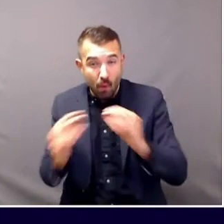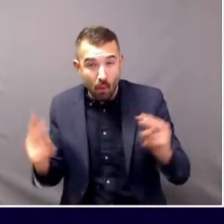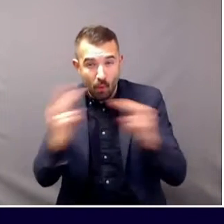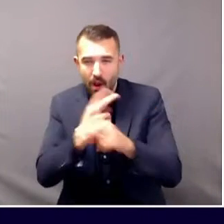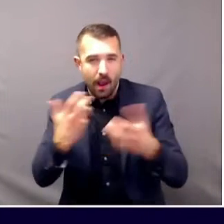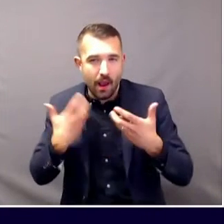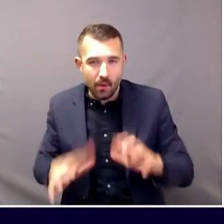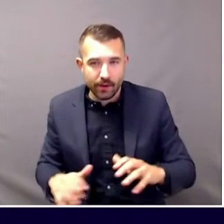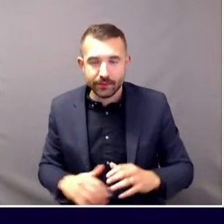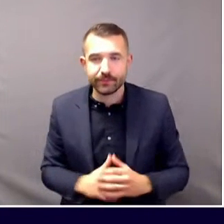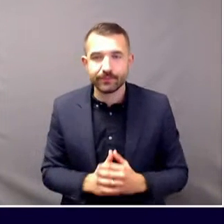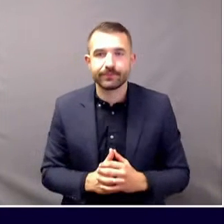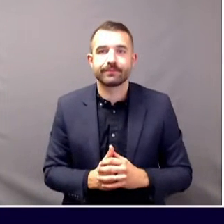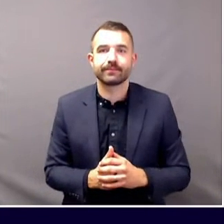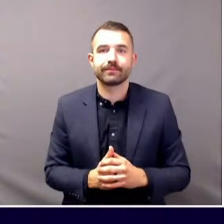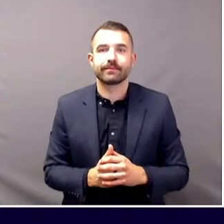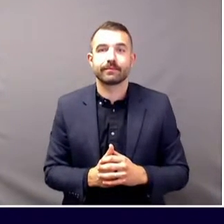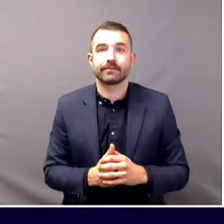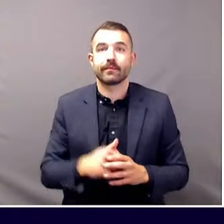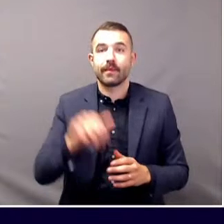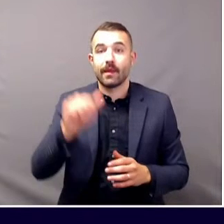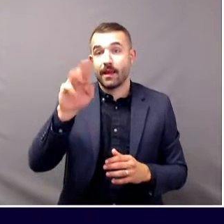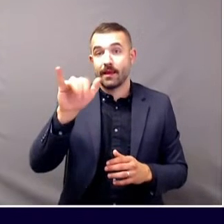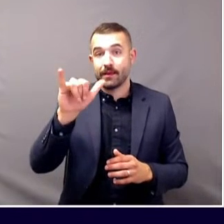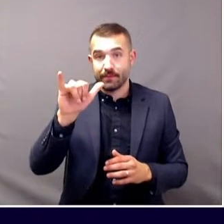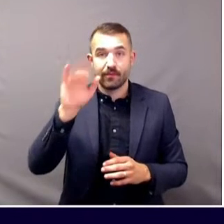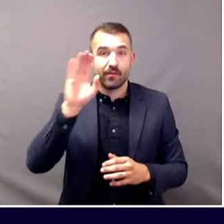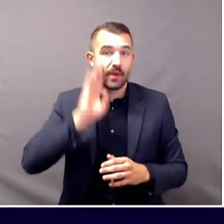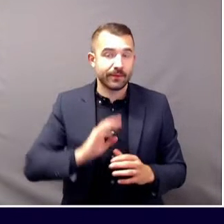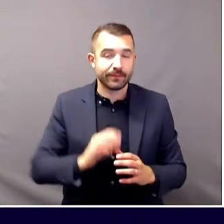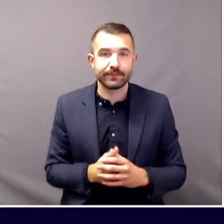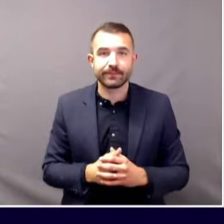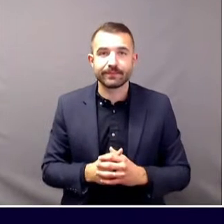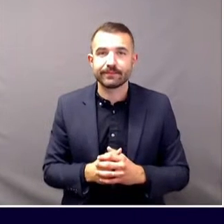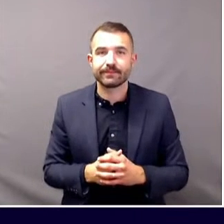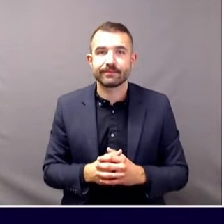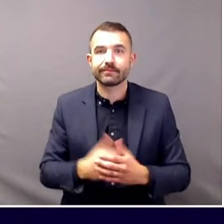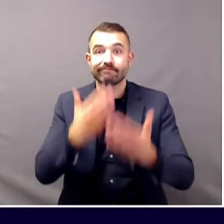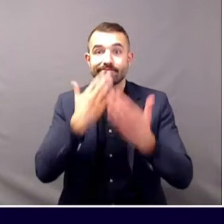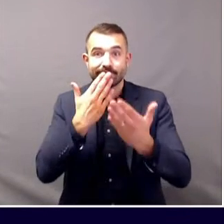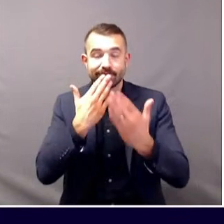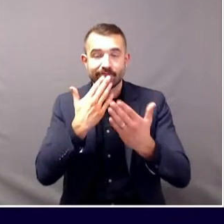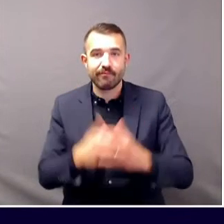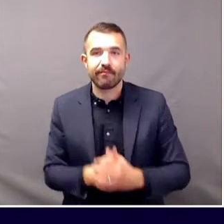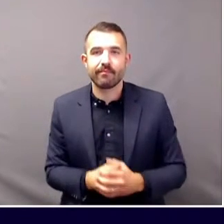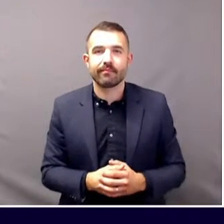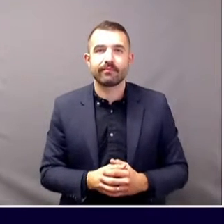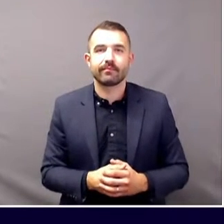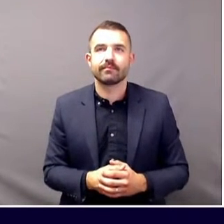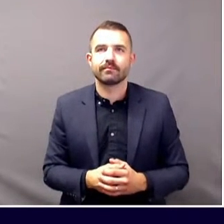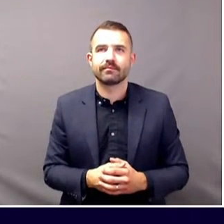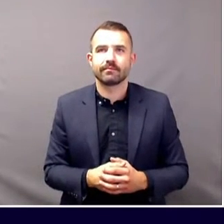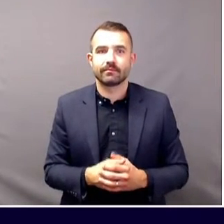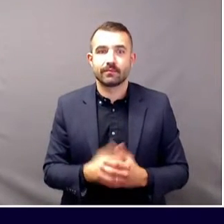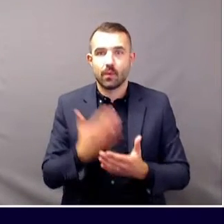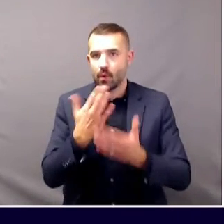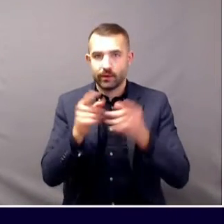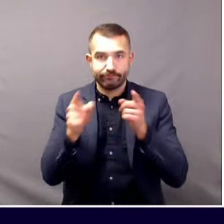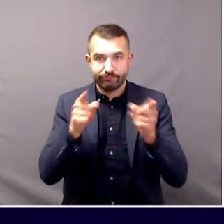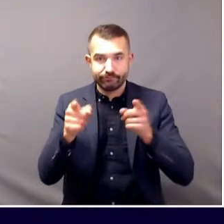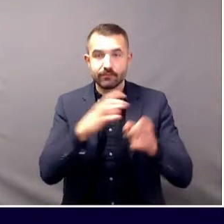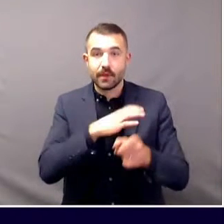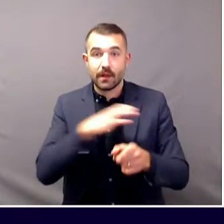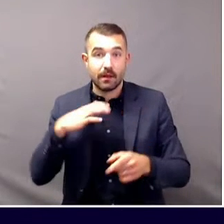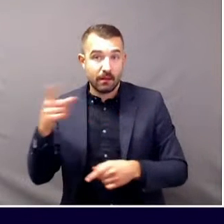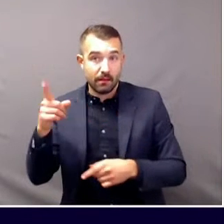I'm going to turn things over to Amy Brown next. Thank you, Dr. Shah and Commissioner Lambrou. Commissioner Lambrou, did I understand